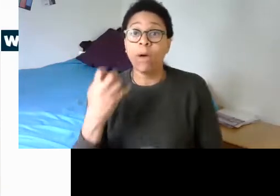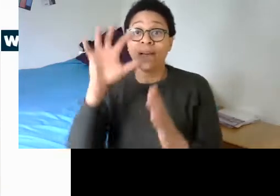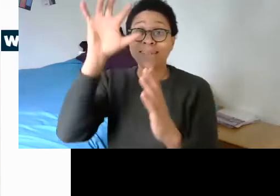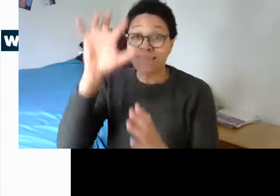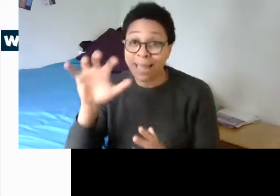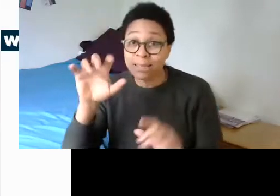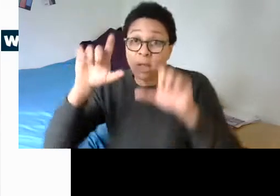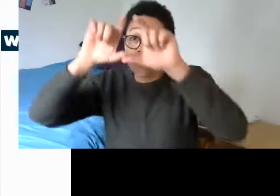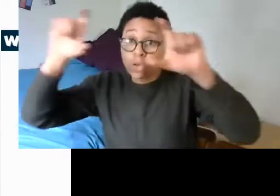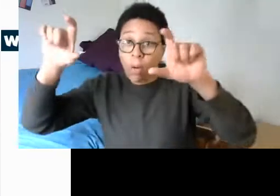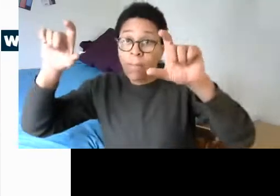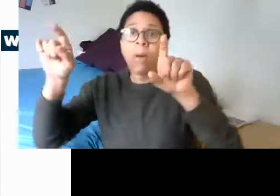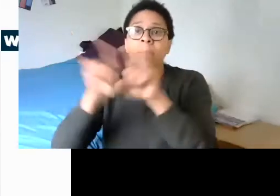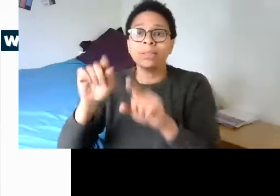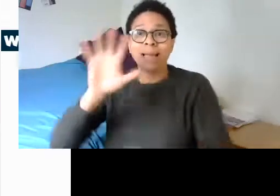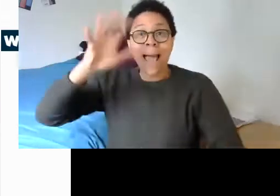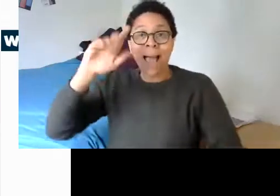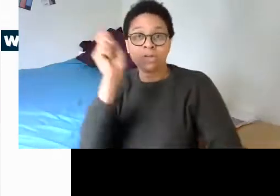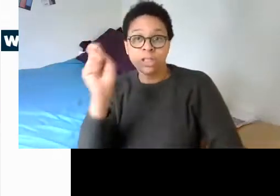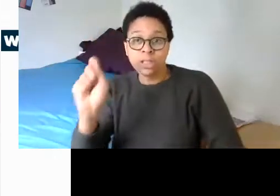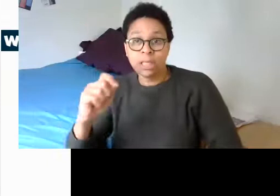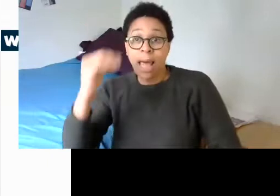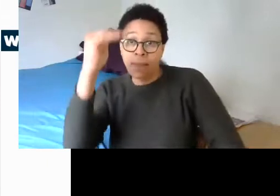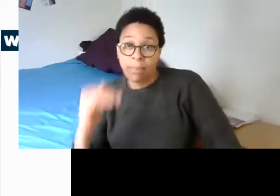handwritten 2 further recipes. One for